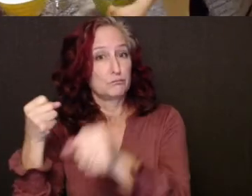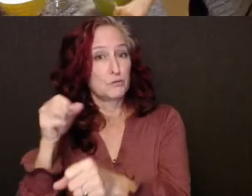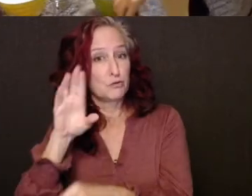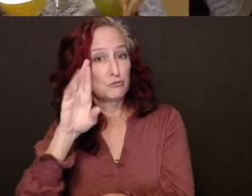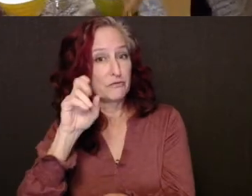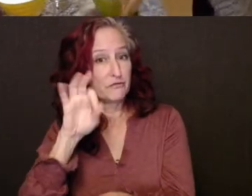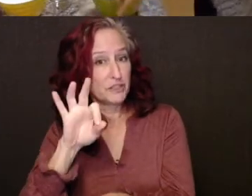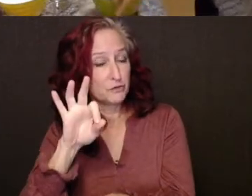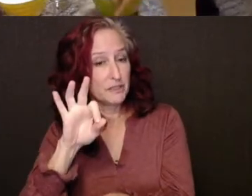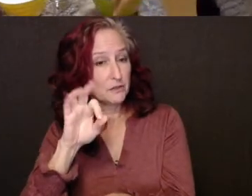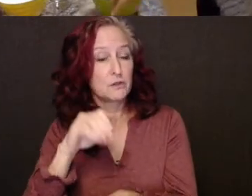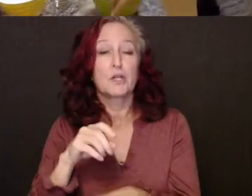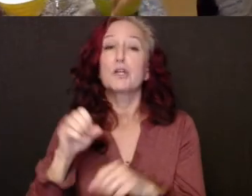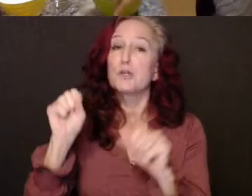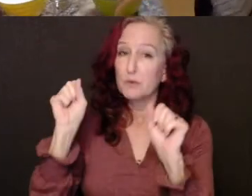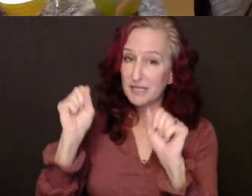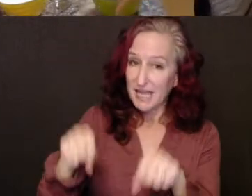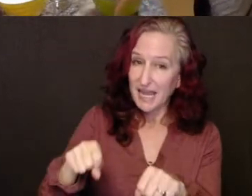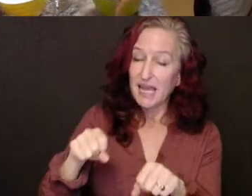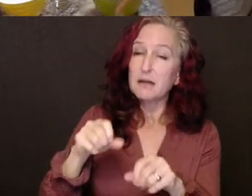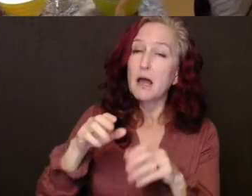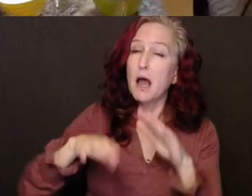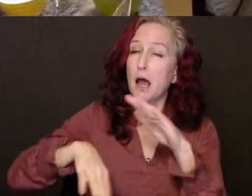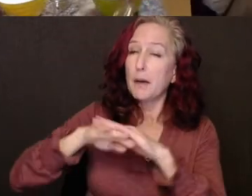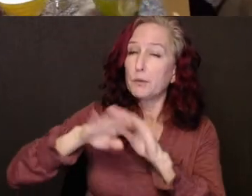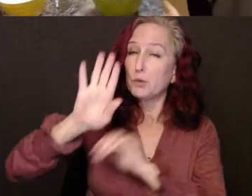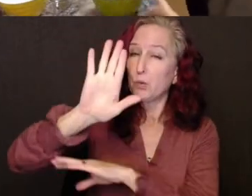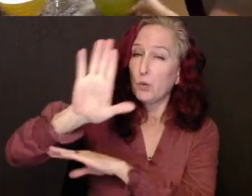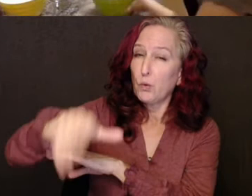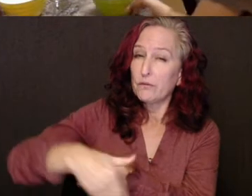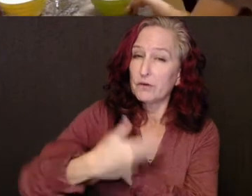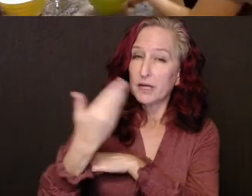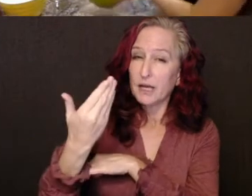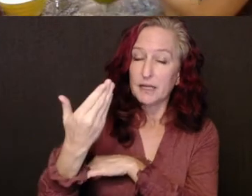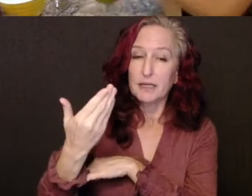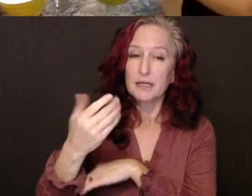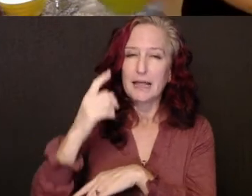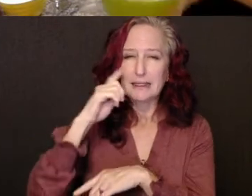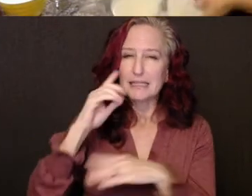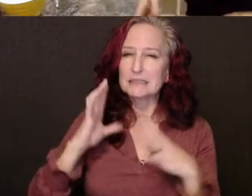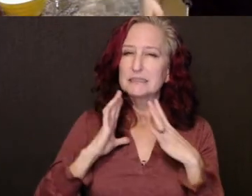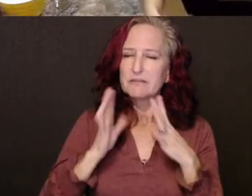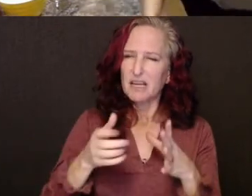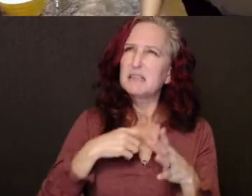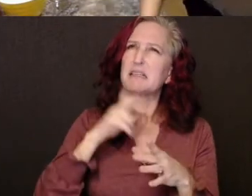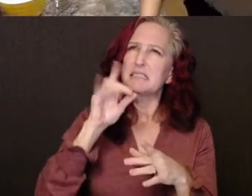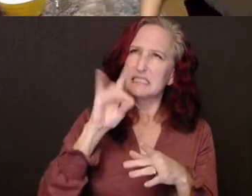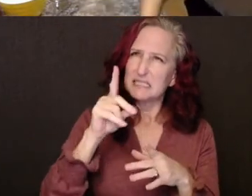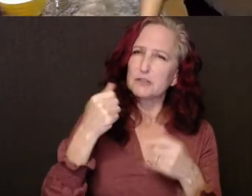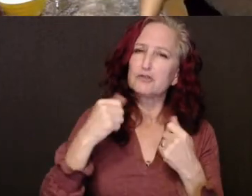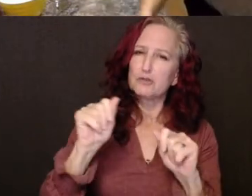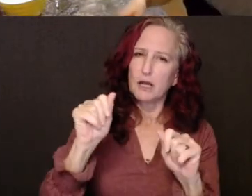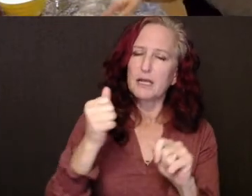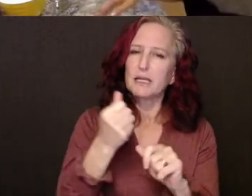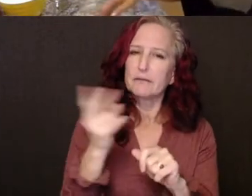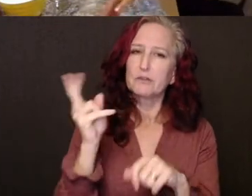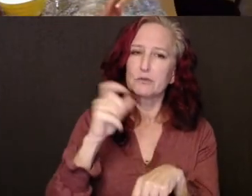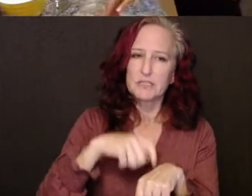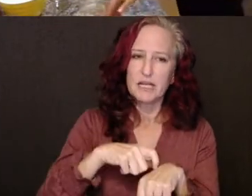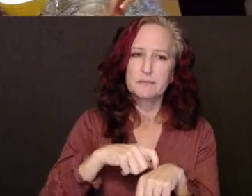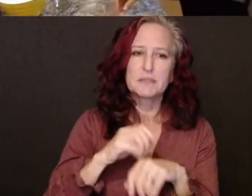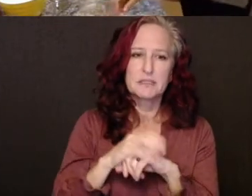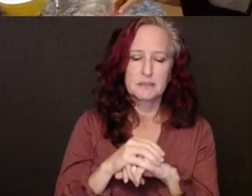lovely already. Okay, I'm gonna set this aside. Can you prepare the batter ahead of time and refrigerate